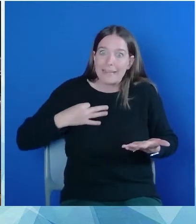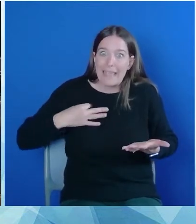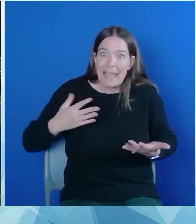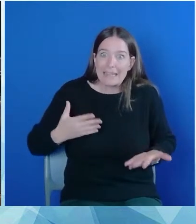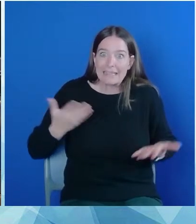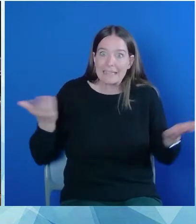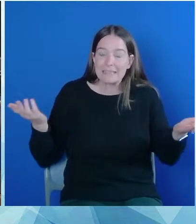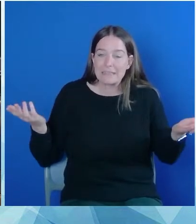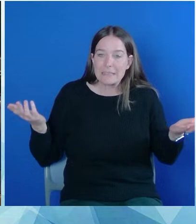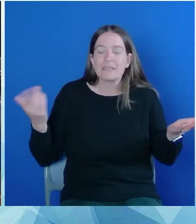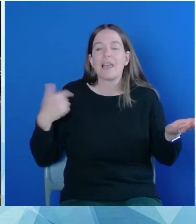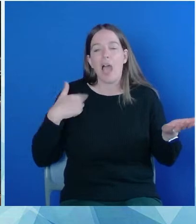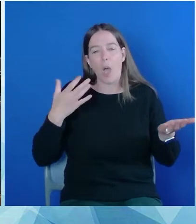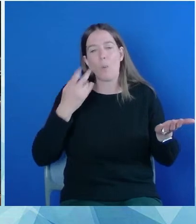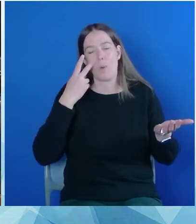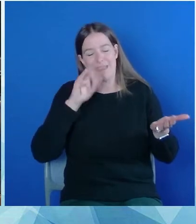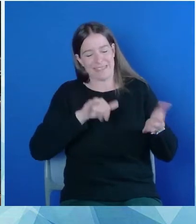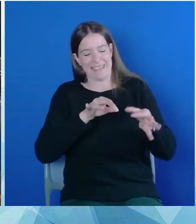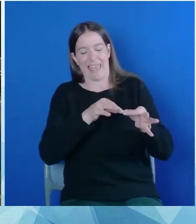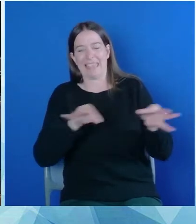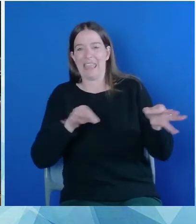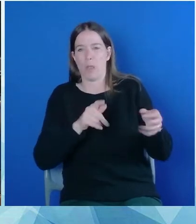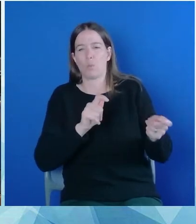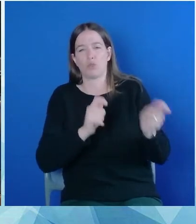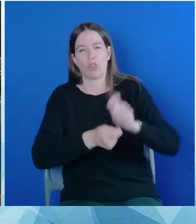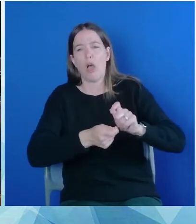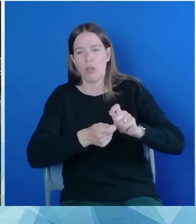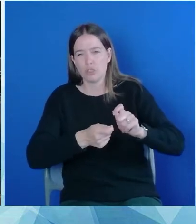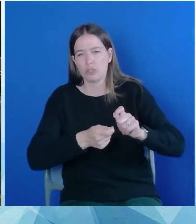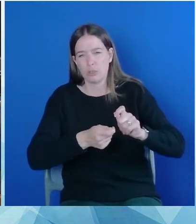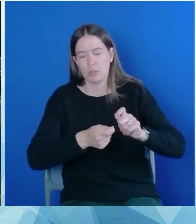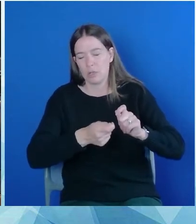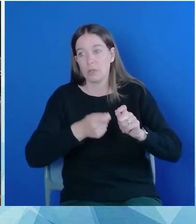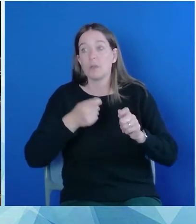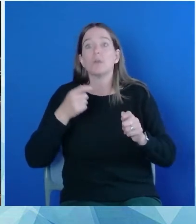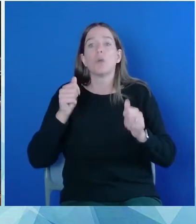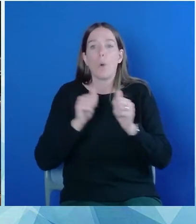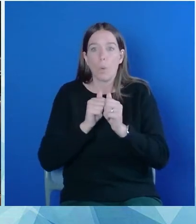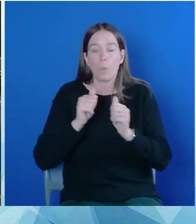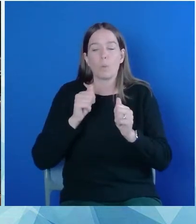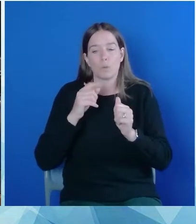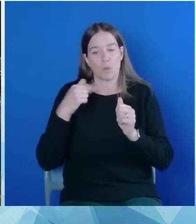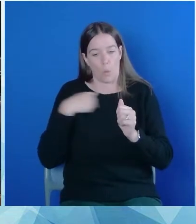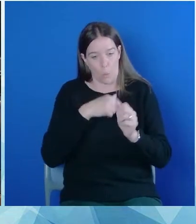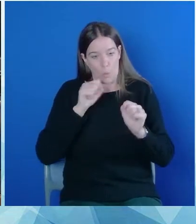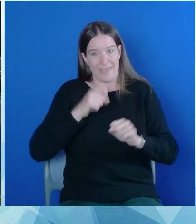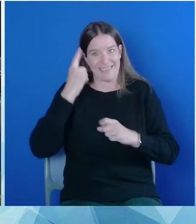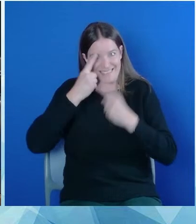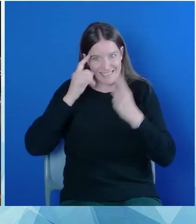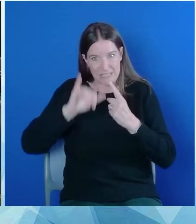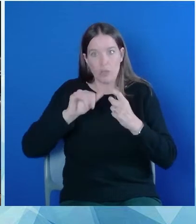we can consider that with governor appointment and board approval.